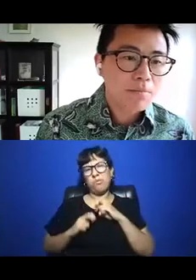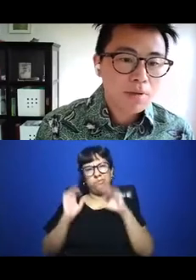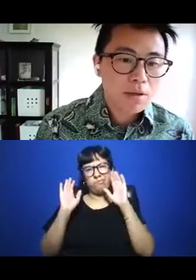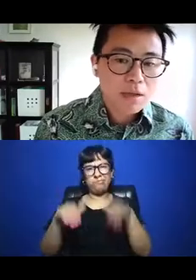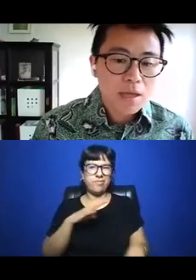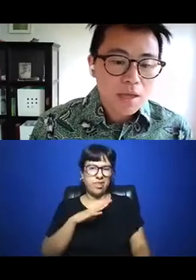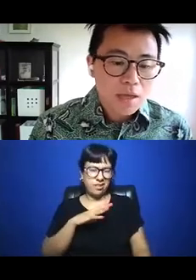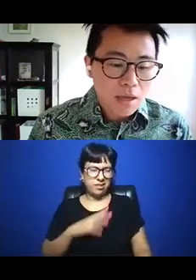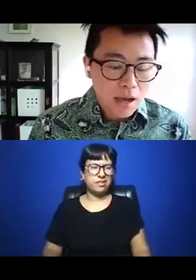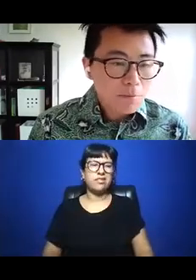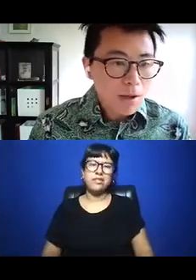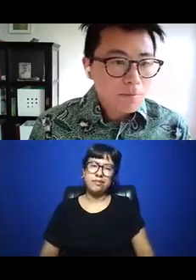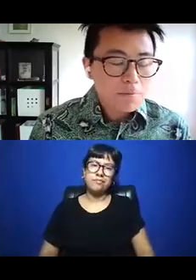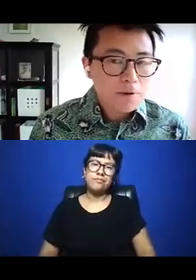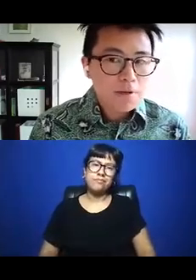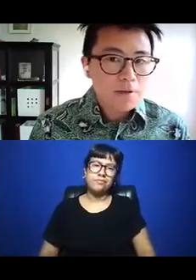I